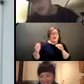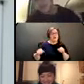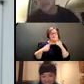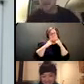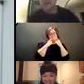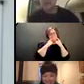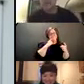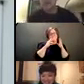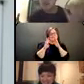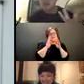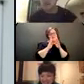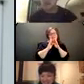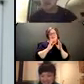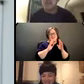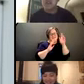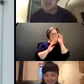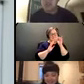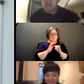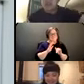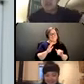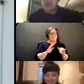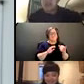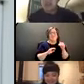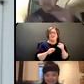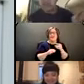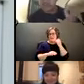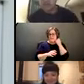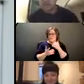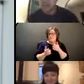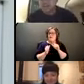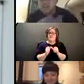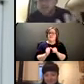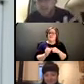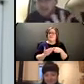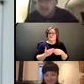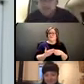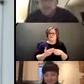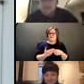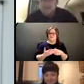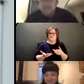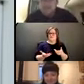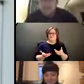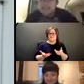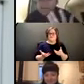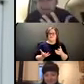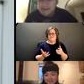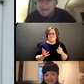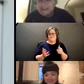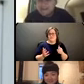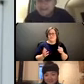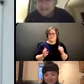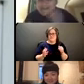hours, but you know, if any of you in the audience want to continue the conversation, feel free to stay updated with